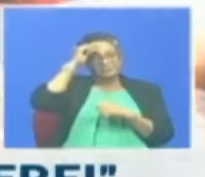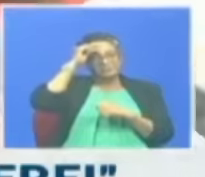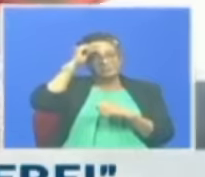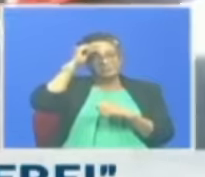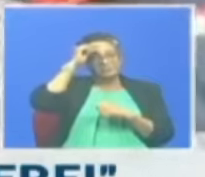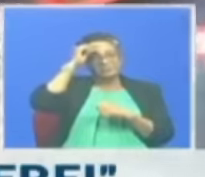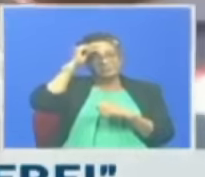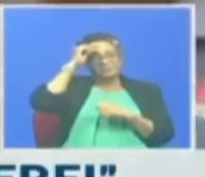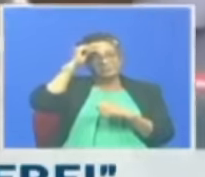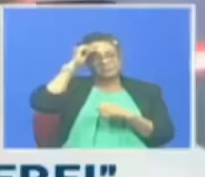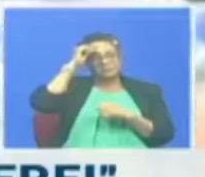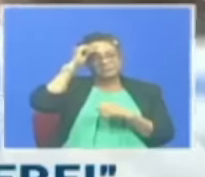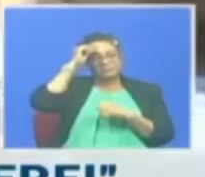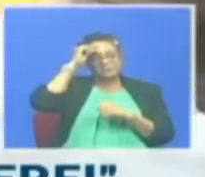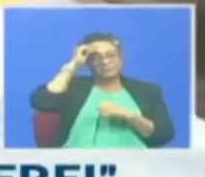counties.